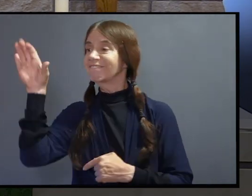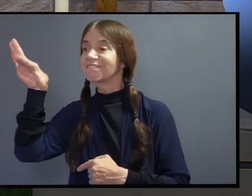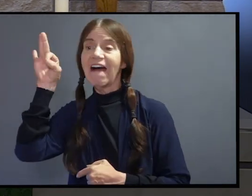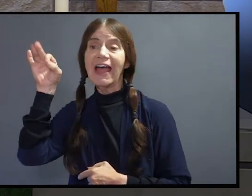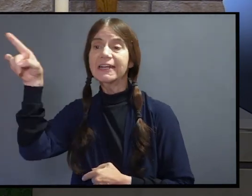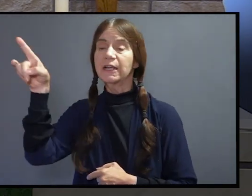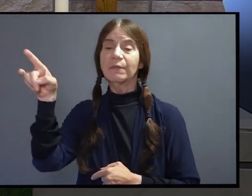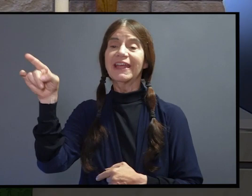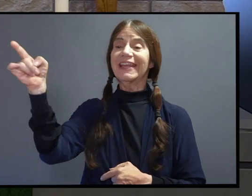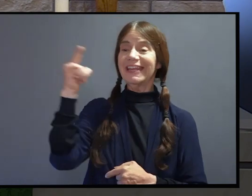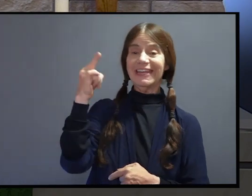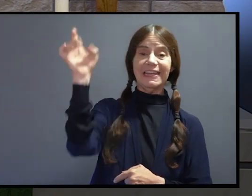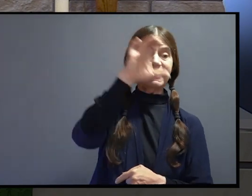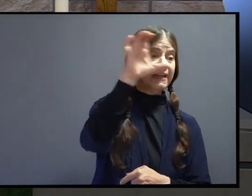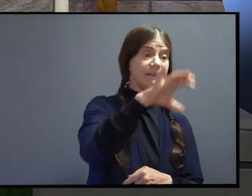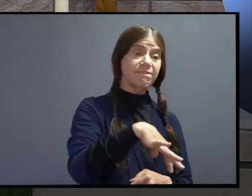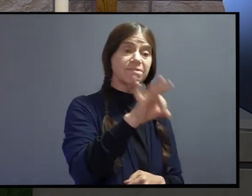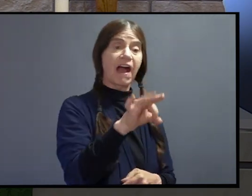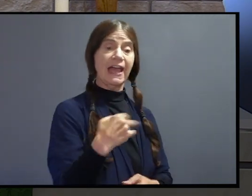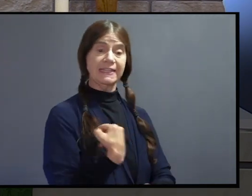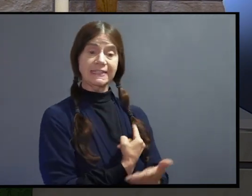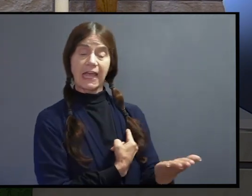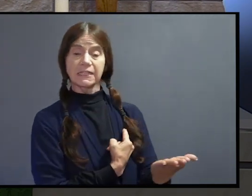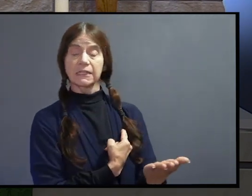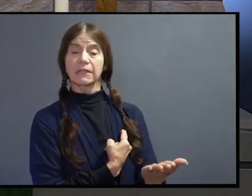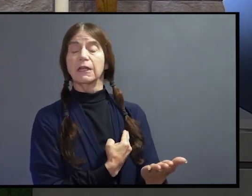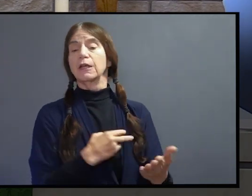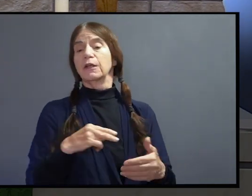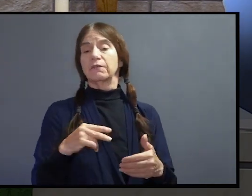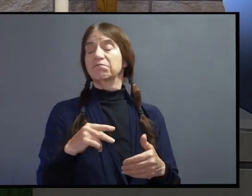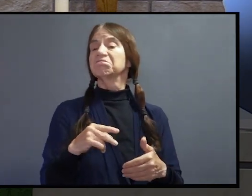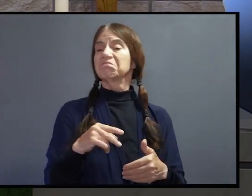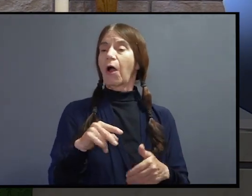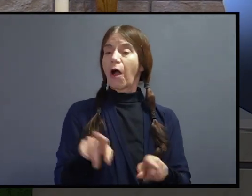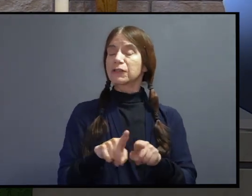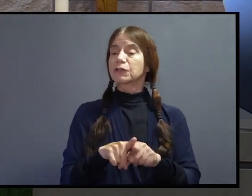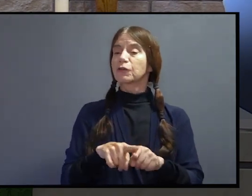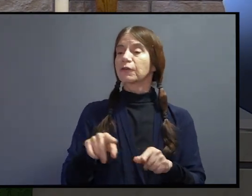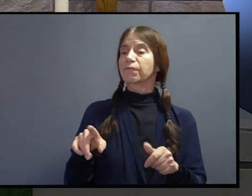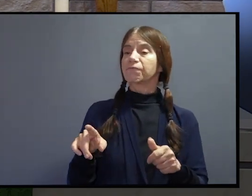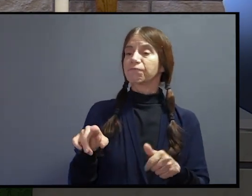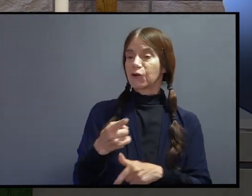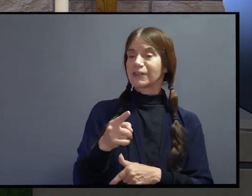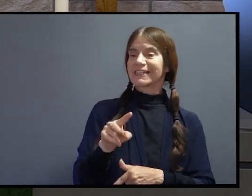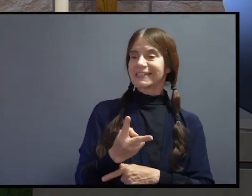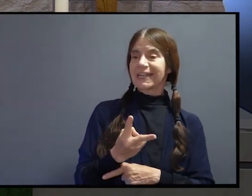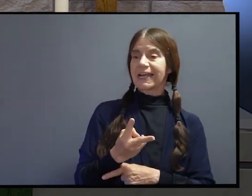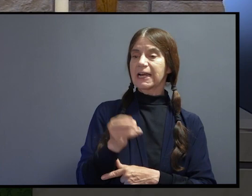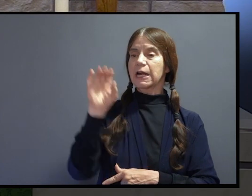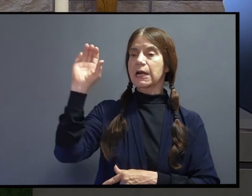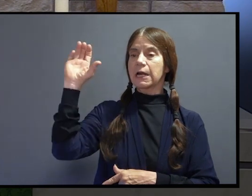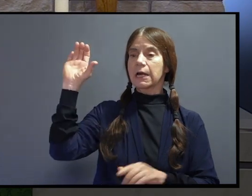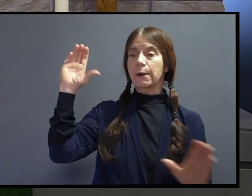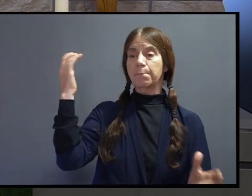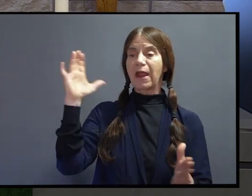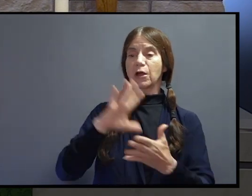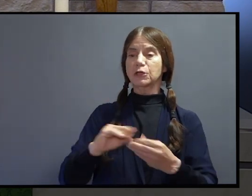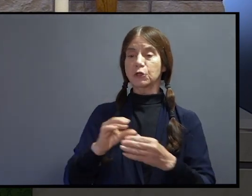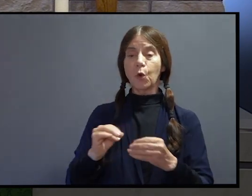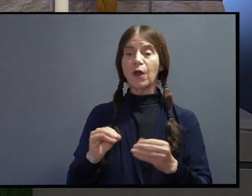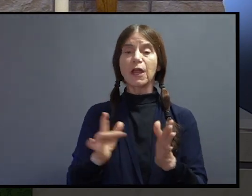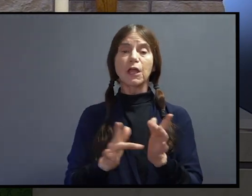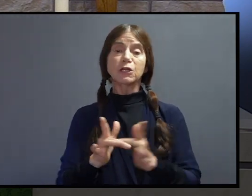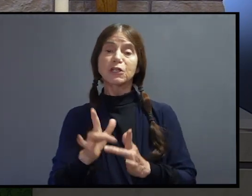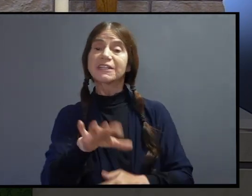us. And so it is in the first two parables as well. It's Jesus who